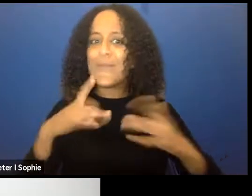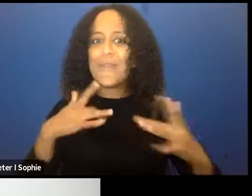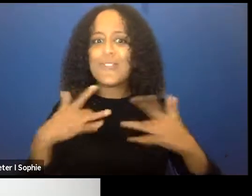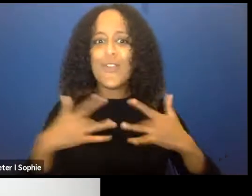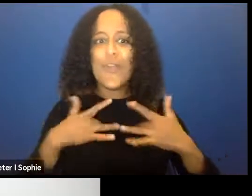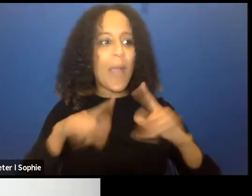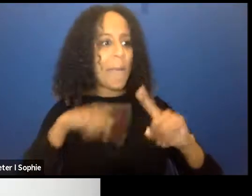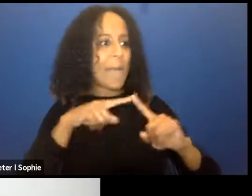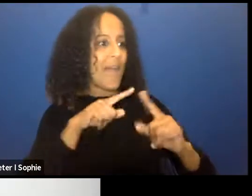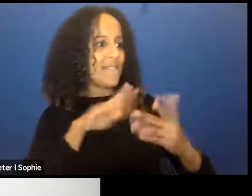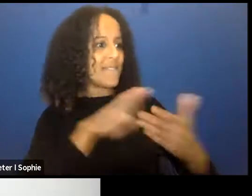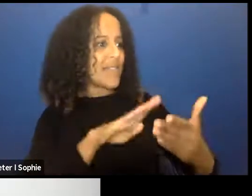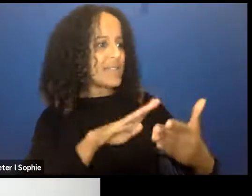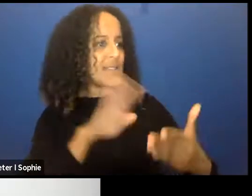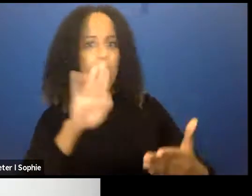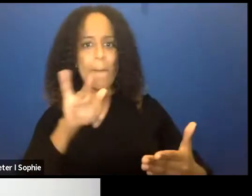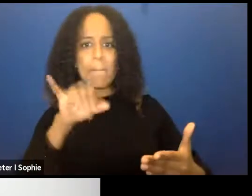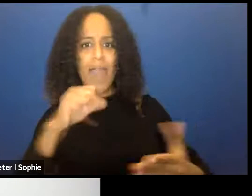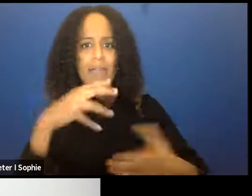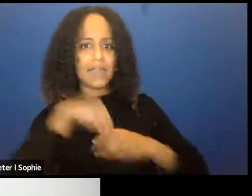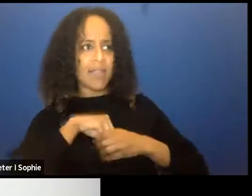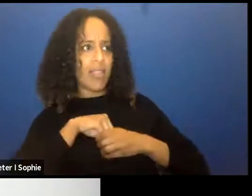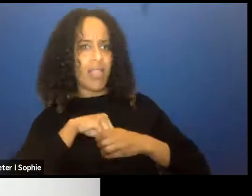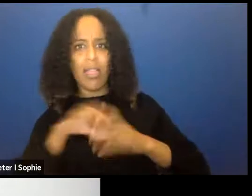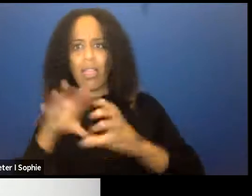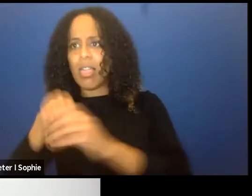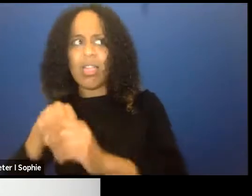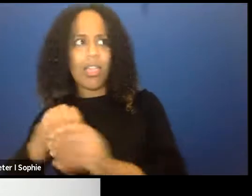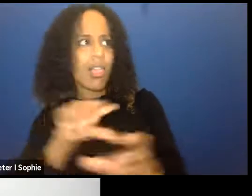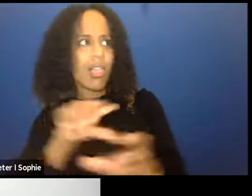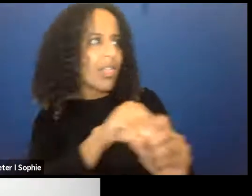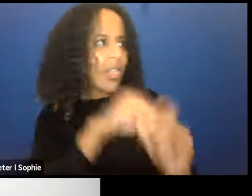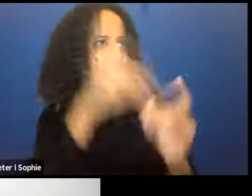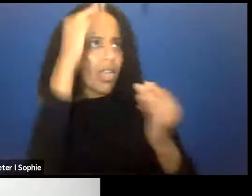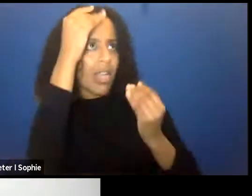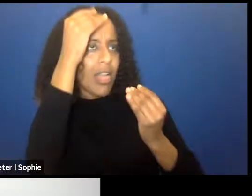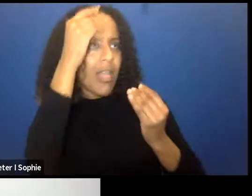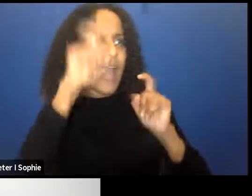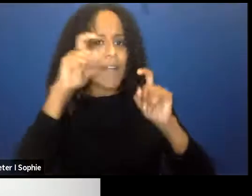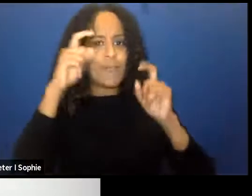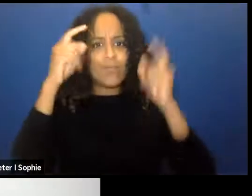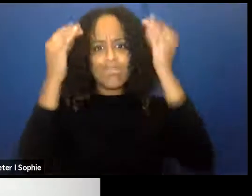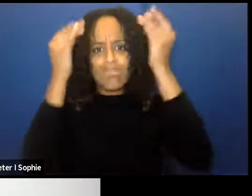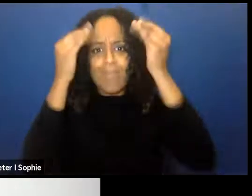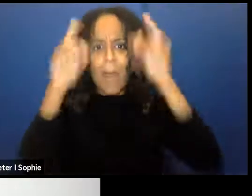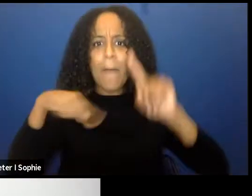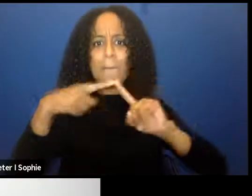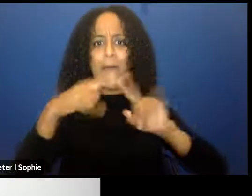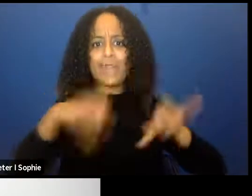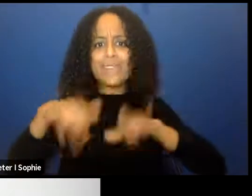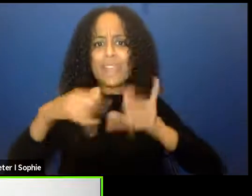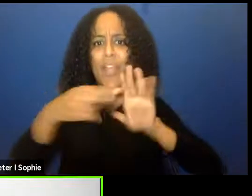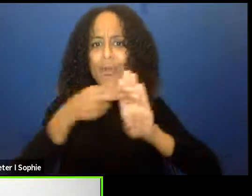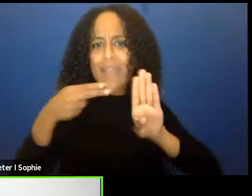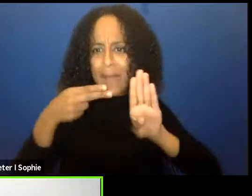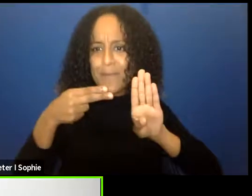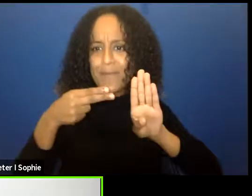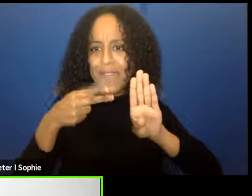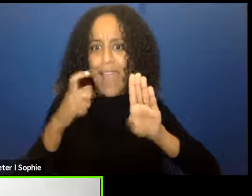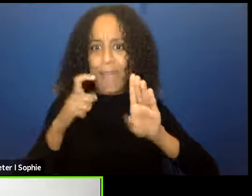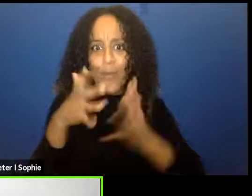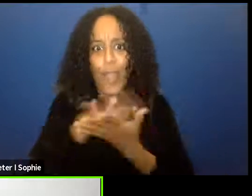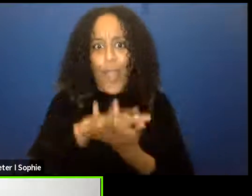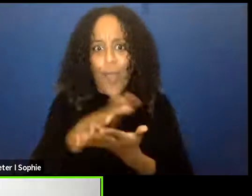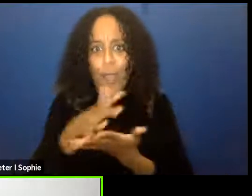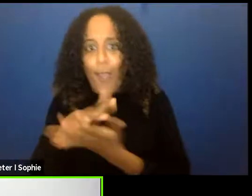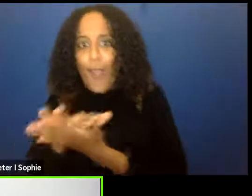facing bias, or so that I'm not concerned about having to face stereotypes. And so it's really interesting. Covering a